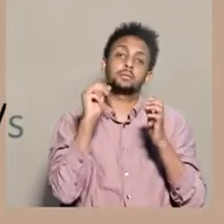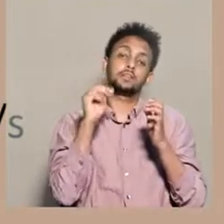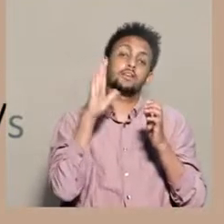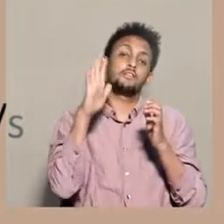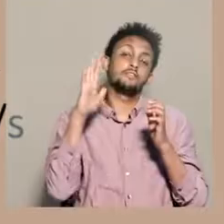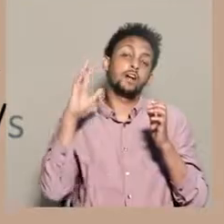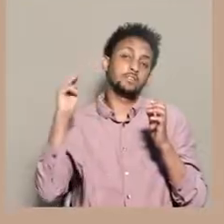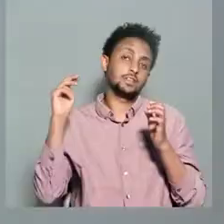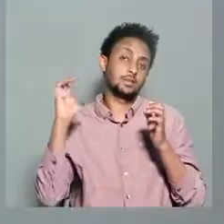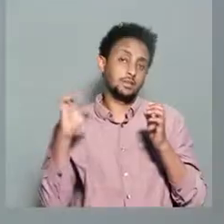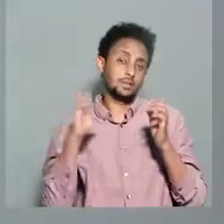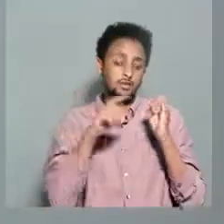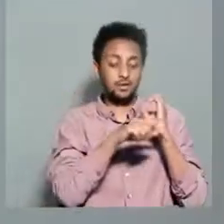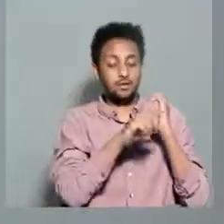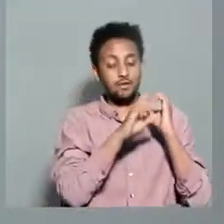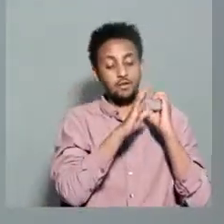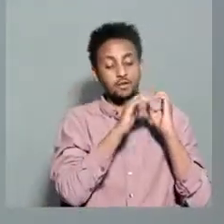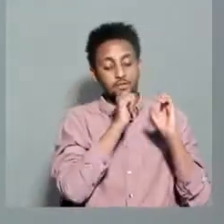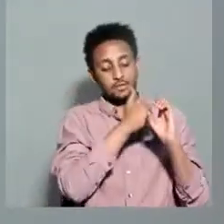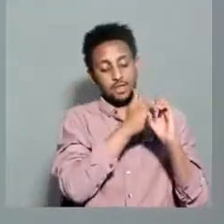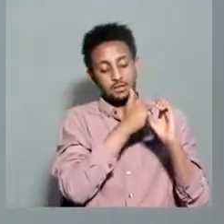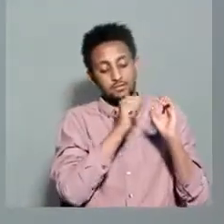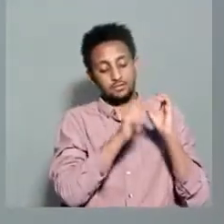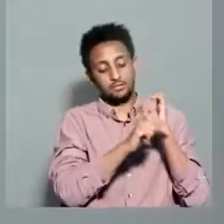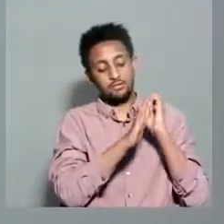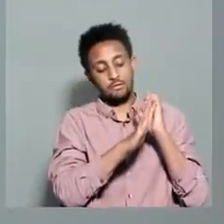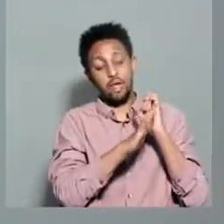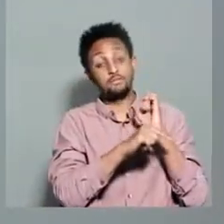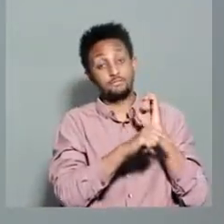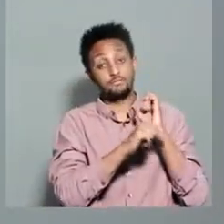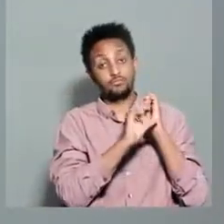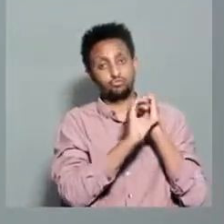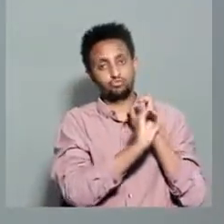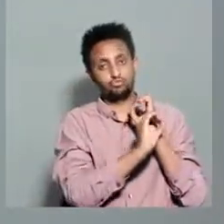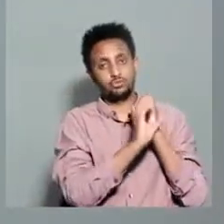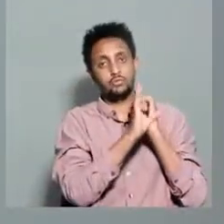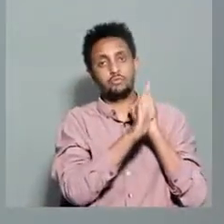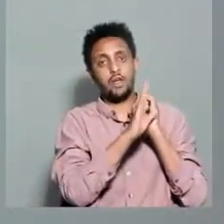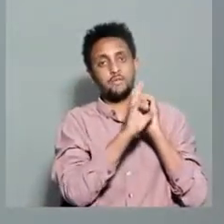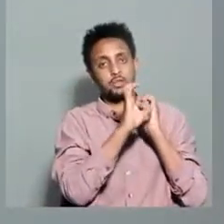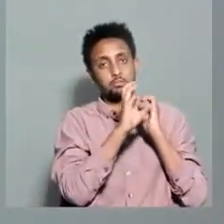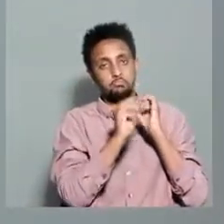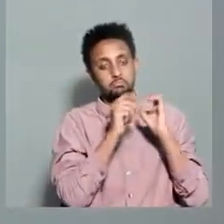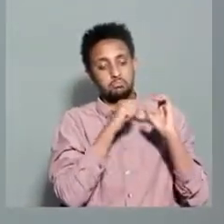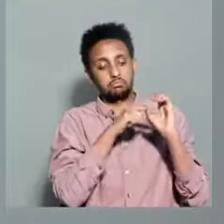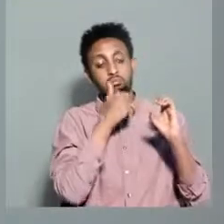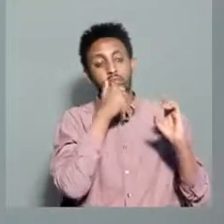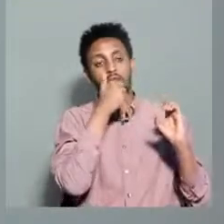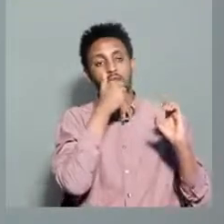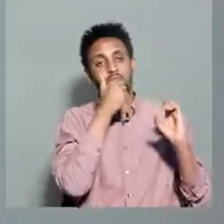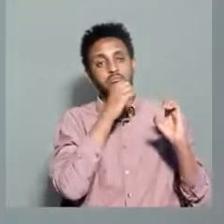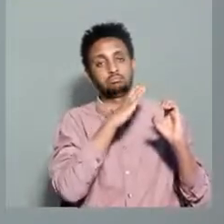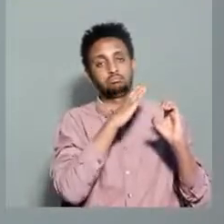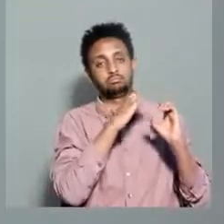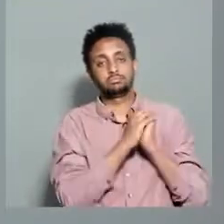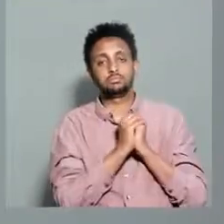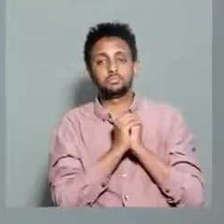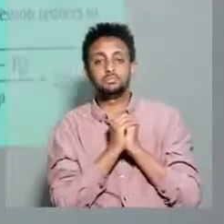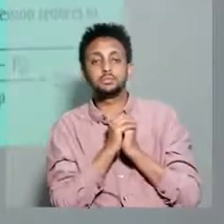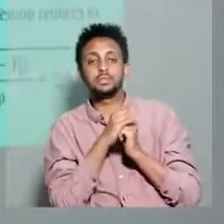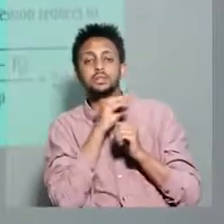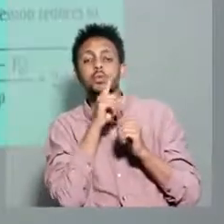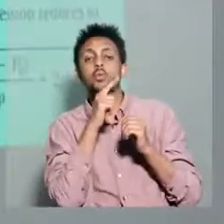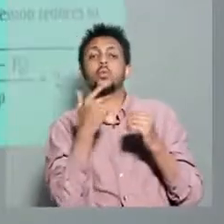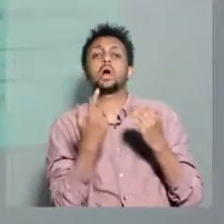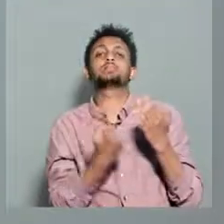5 centimeter. Okay, this one is 10 centimeter, the larger one is 10 centimeter, the smaller is 5 centimeter. Then